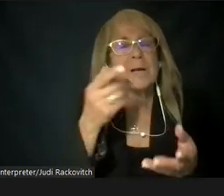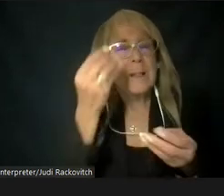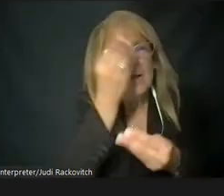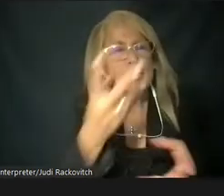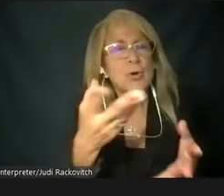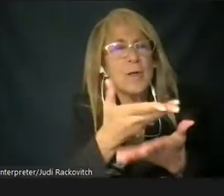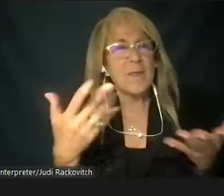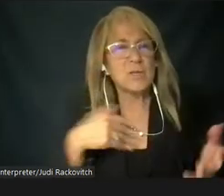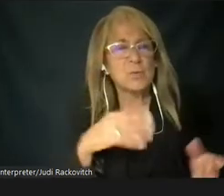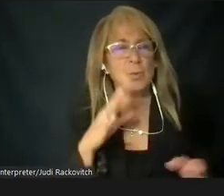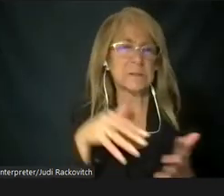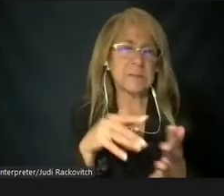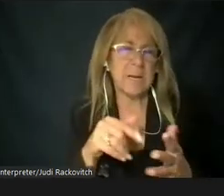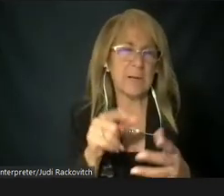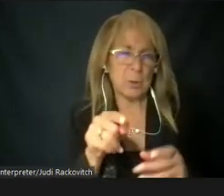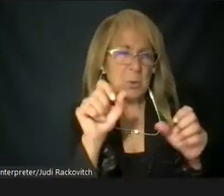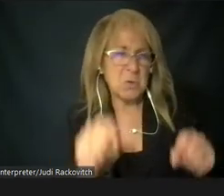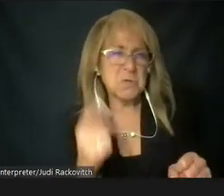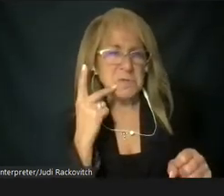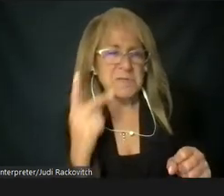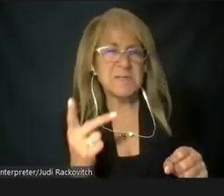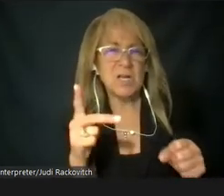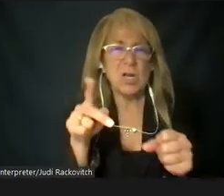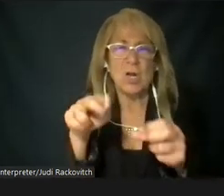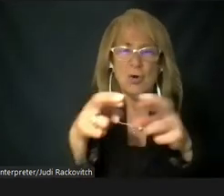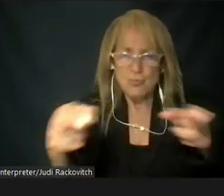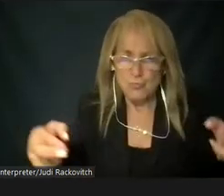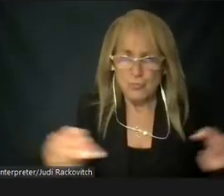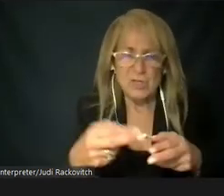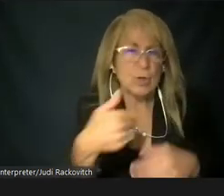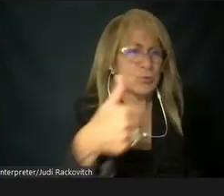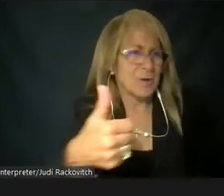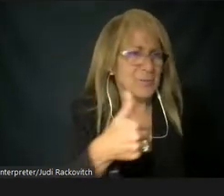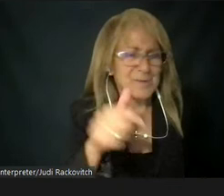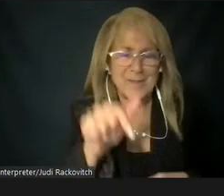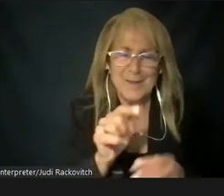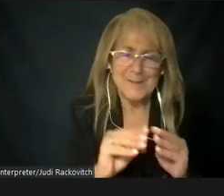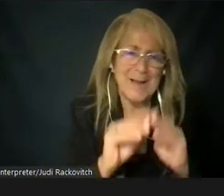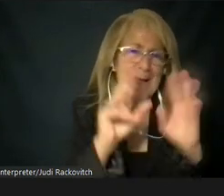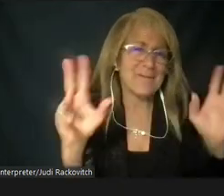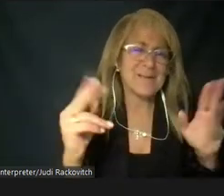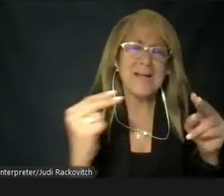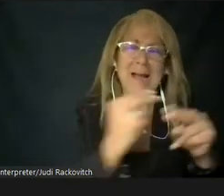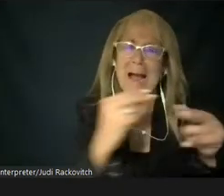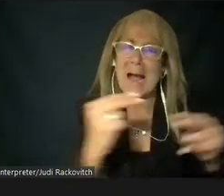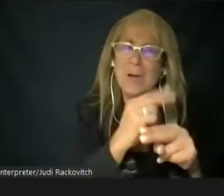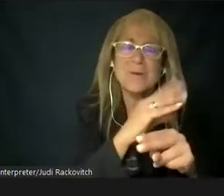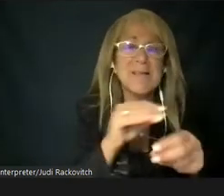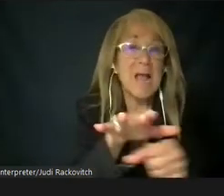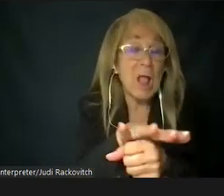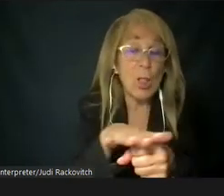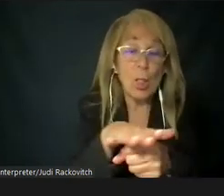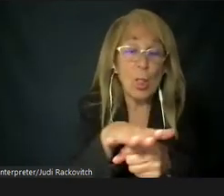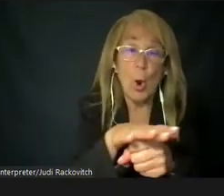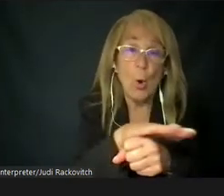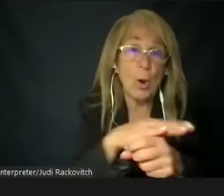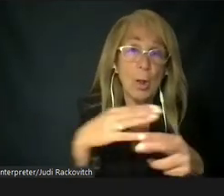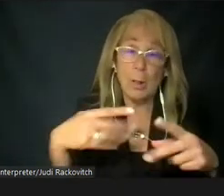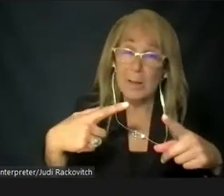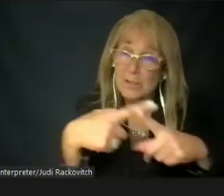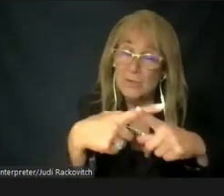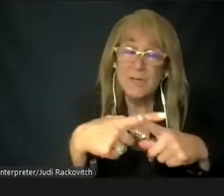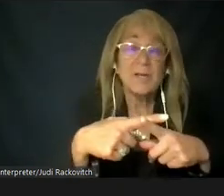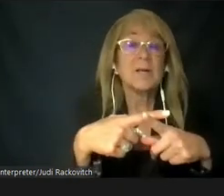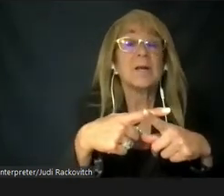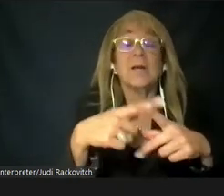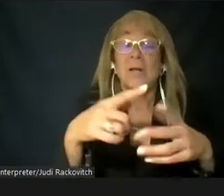Among them, as you can see, regional transportation, which is obvious. We'll be looking at highways and local intersections, commuter rail, subways, and buses,